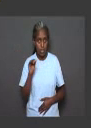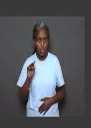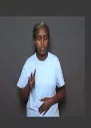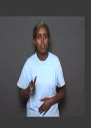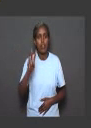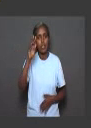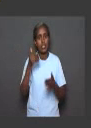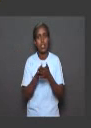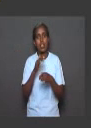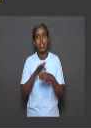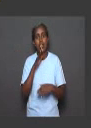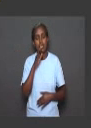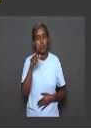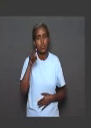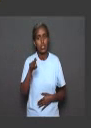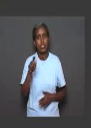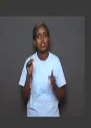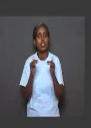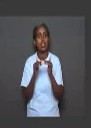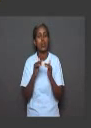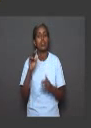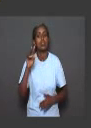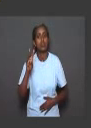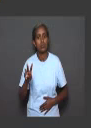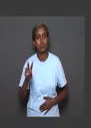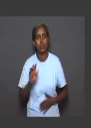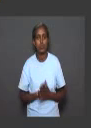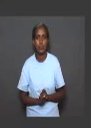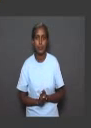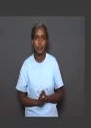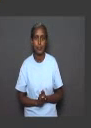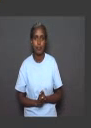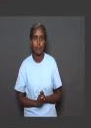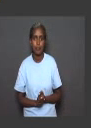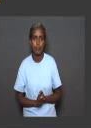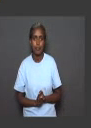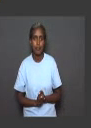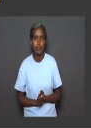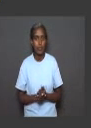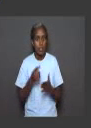4 and a vertical asymptote at x equals 2.